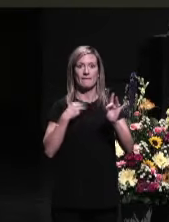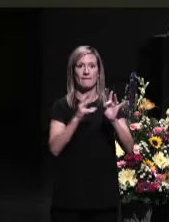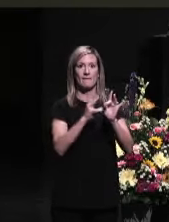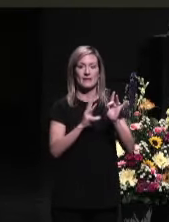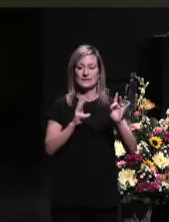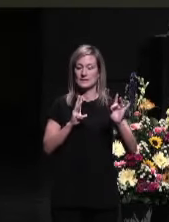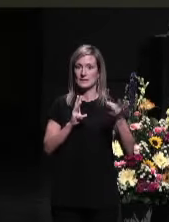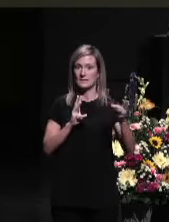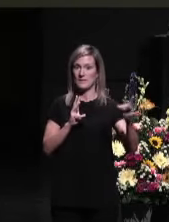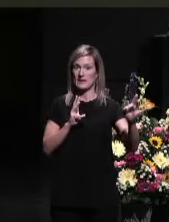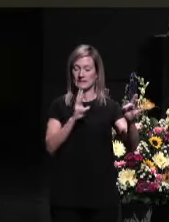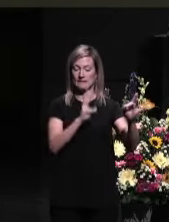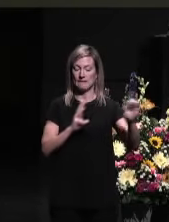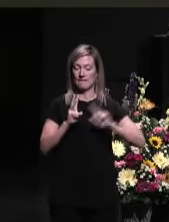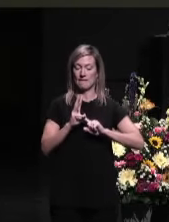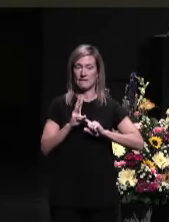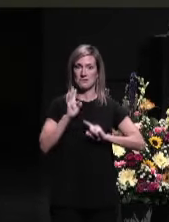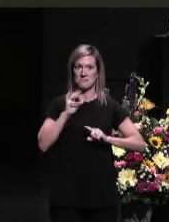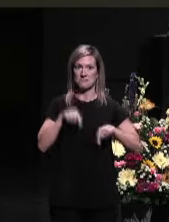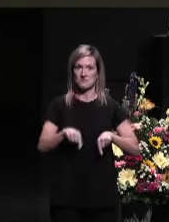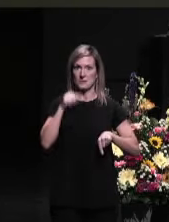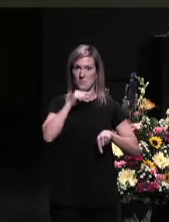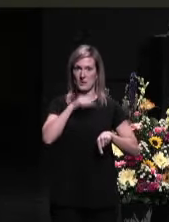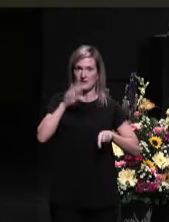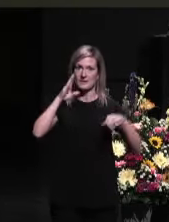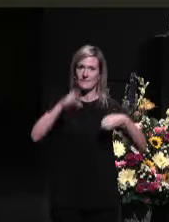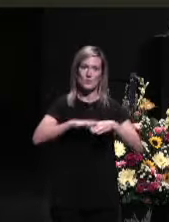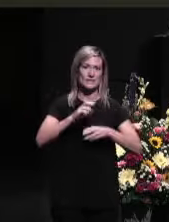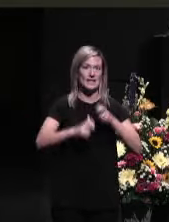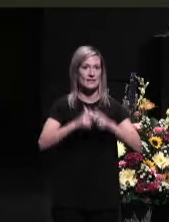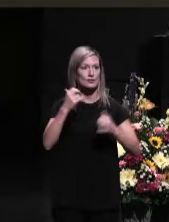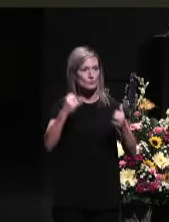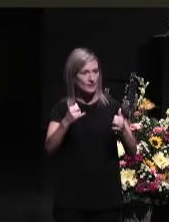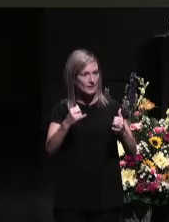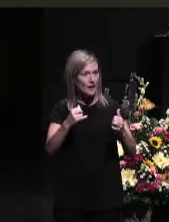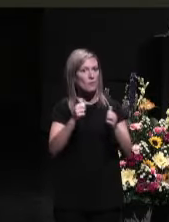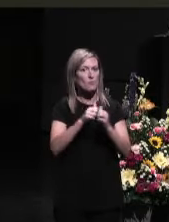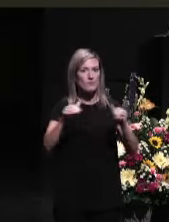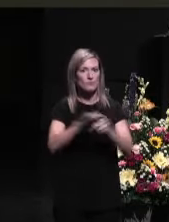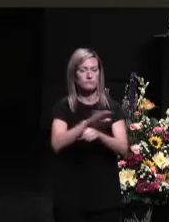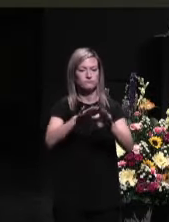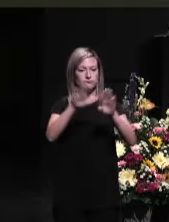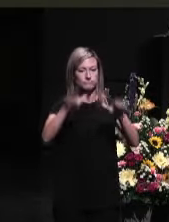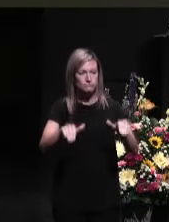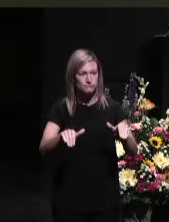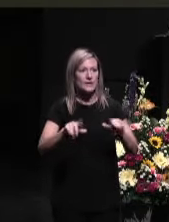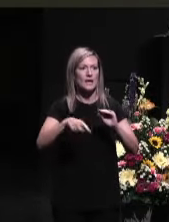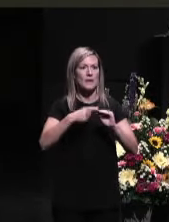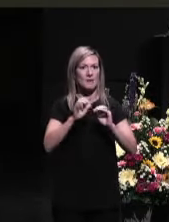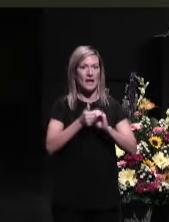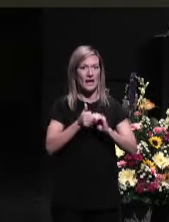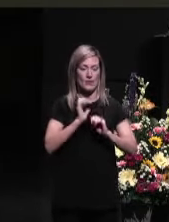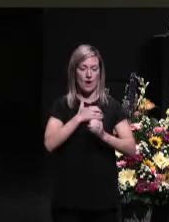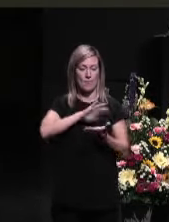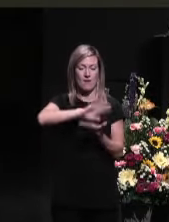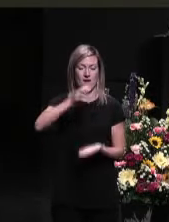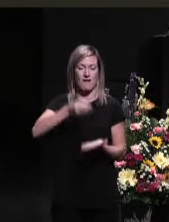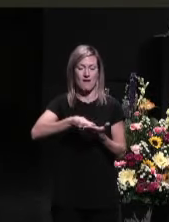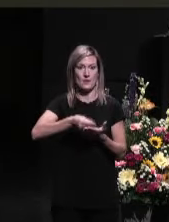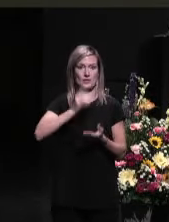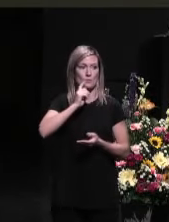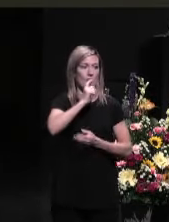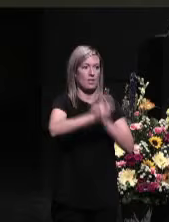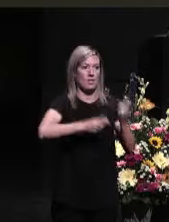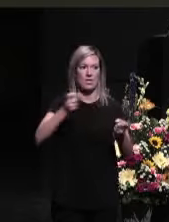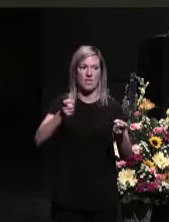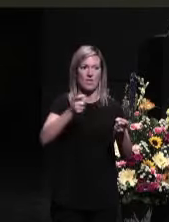So I'm working very focused, very deliberately on exactly this issue, as well as system, in terms of the apportionment of the UW system.